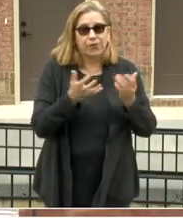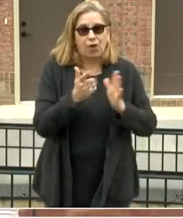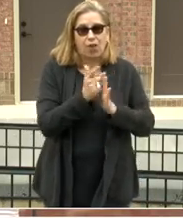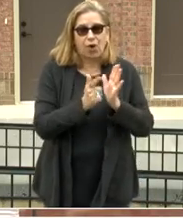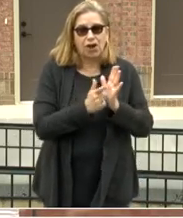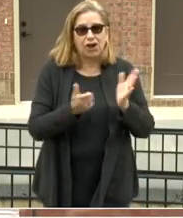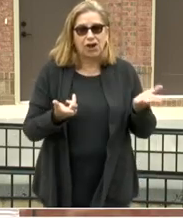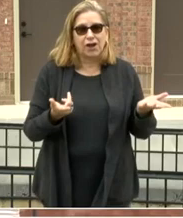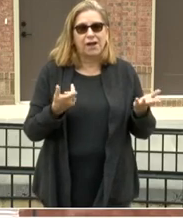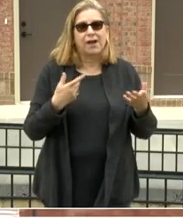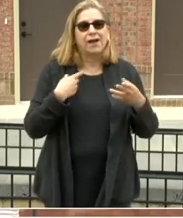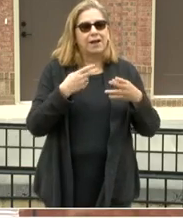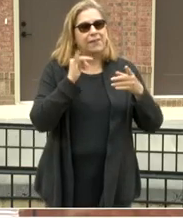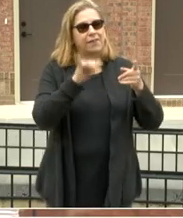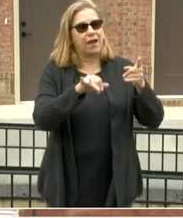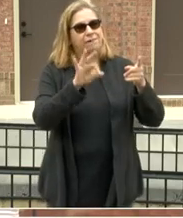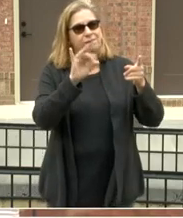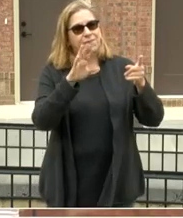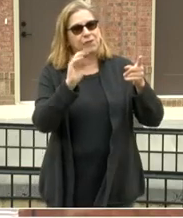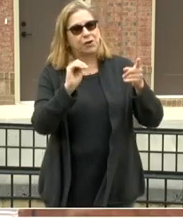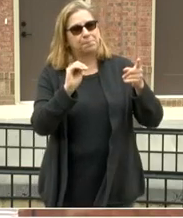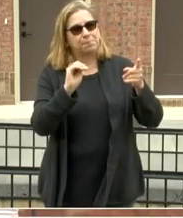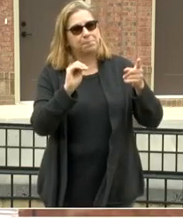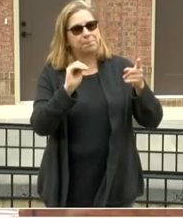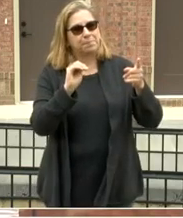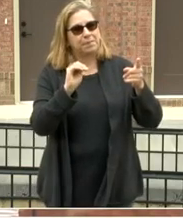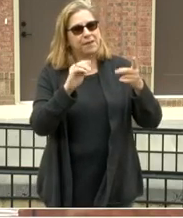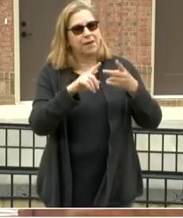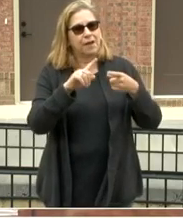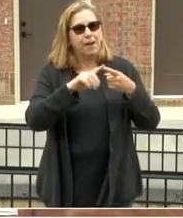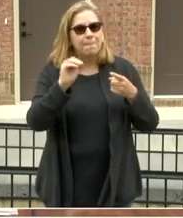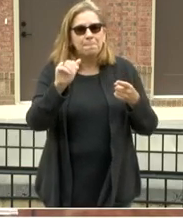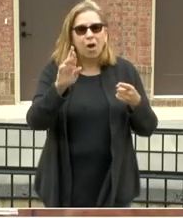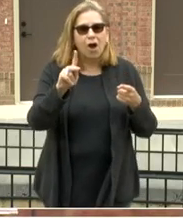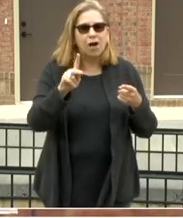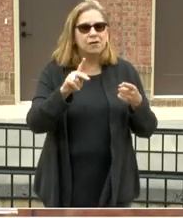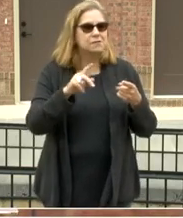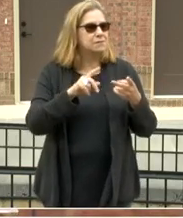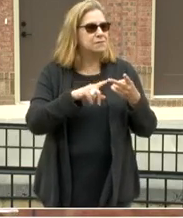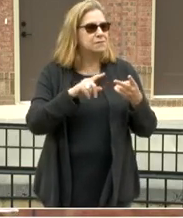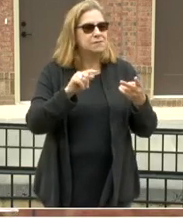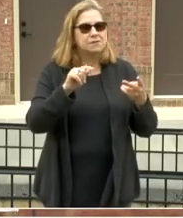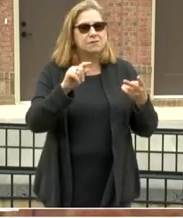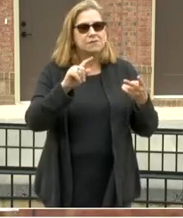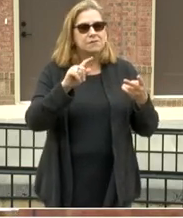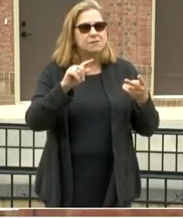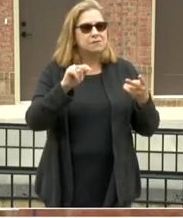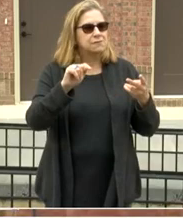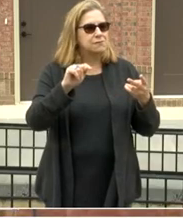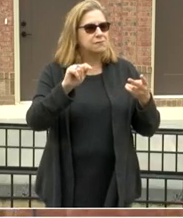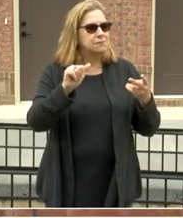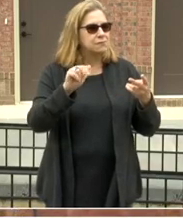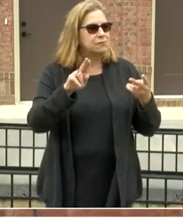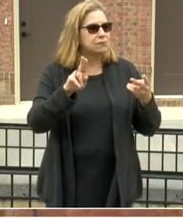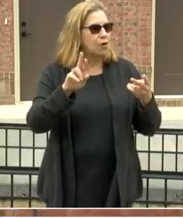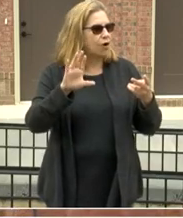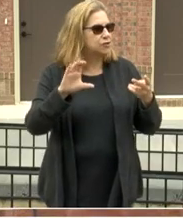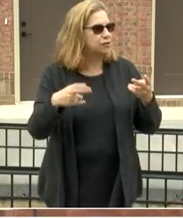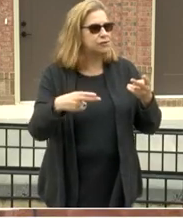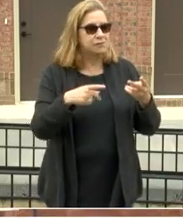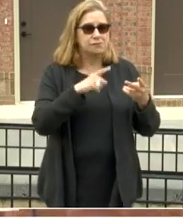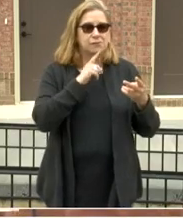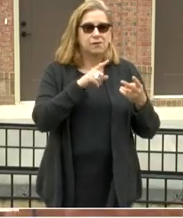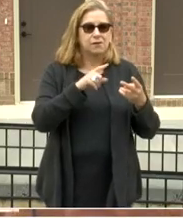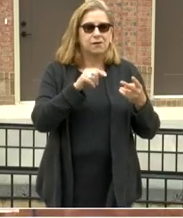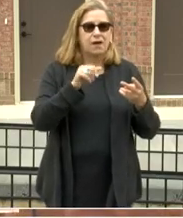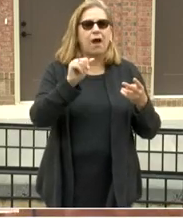and Adarsh, thank you all for your work on this as well. And really what we want to do is make sure that we